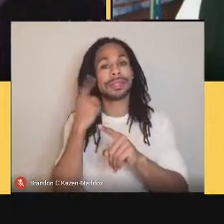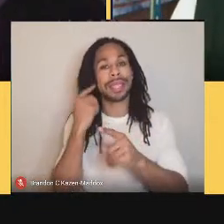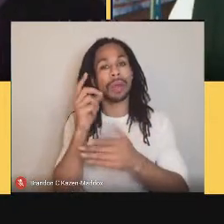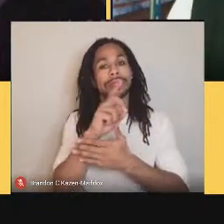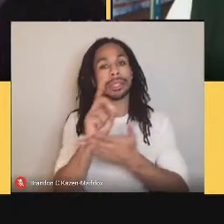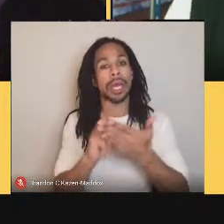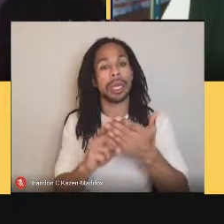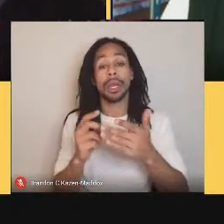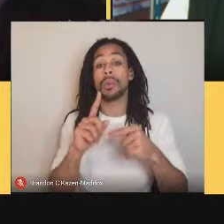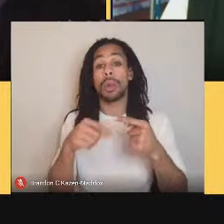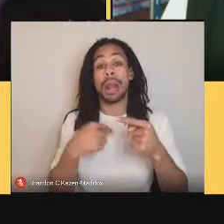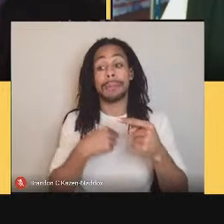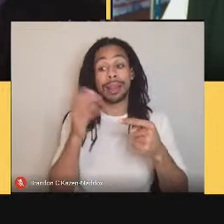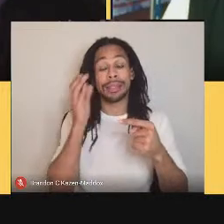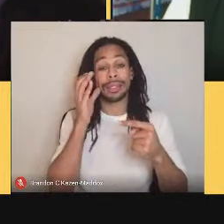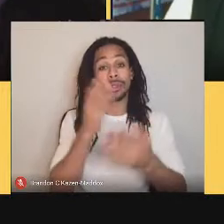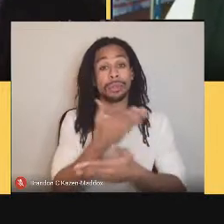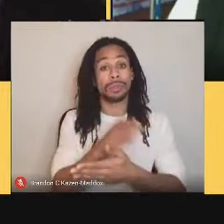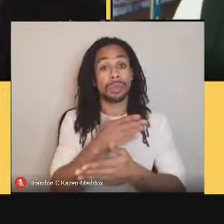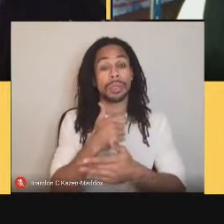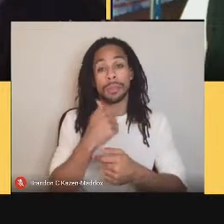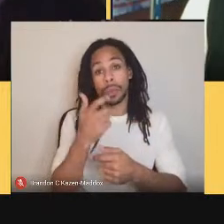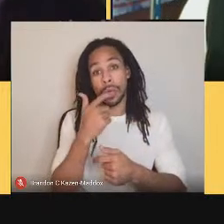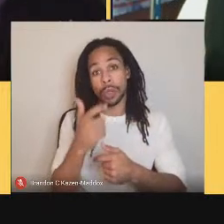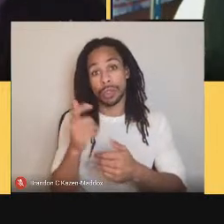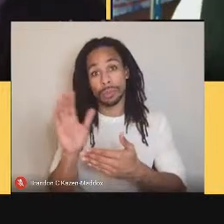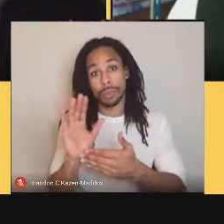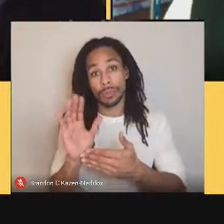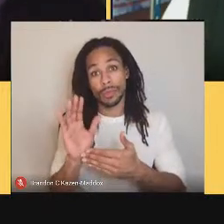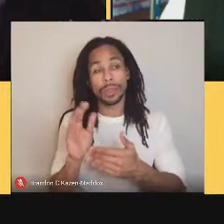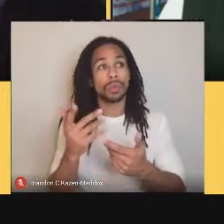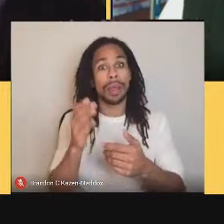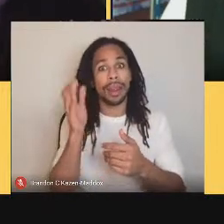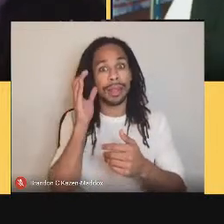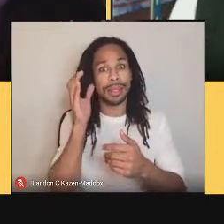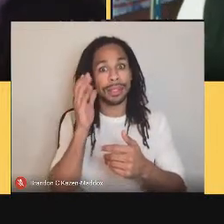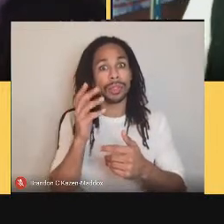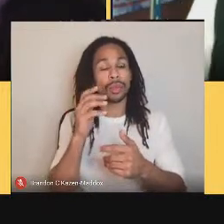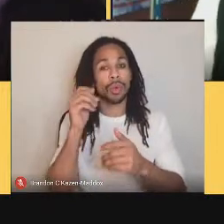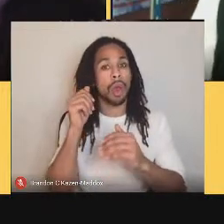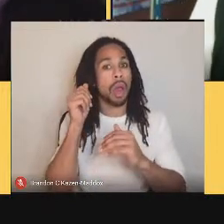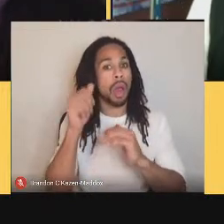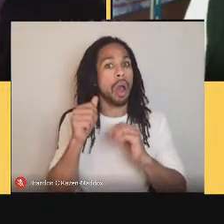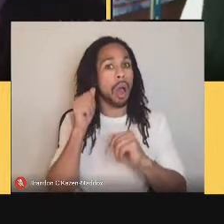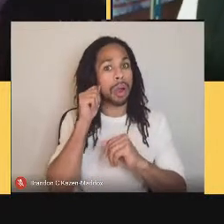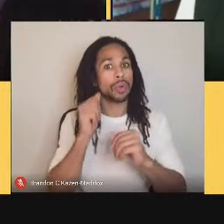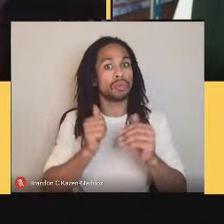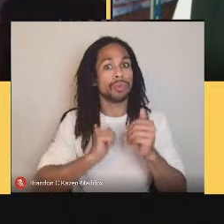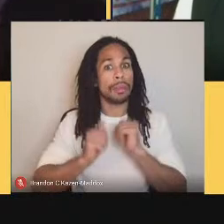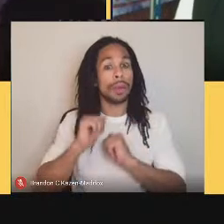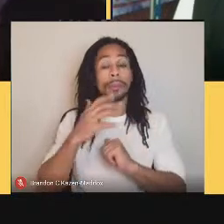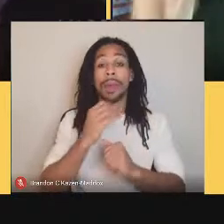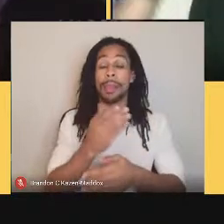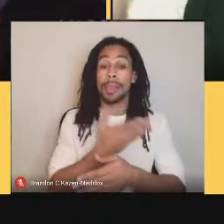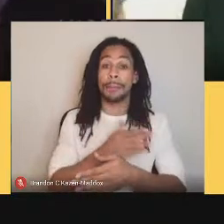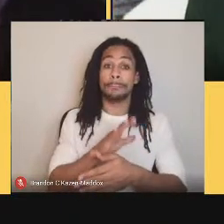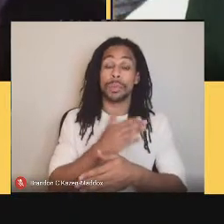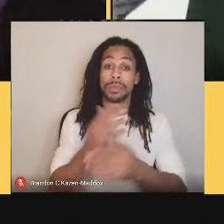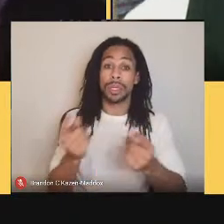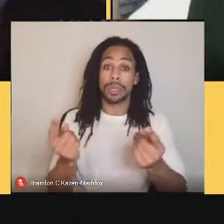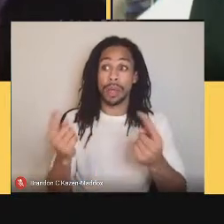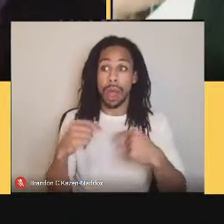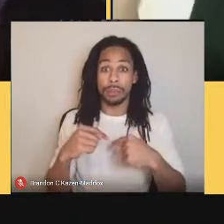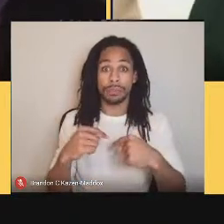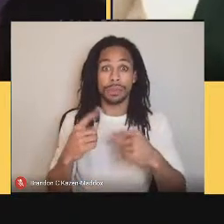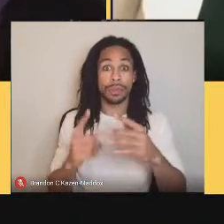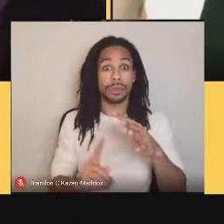listening to music or watching movies or listening to audio drama, And the music comes and naturally my ear gets really